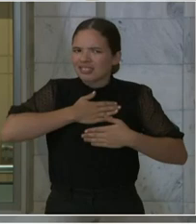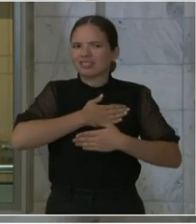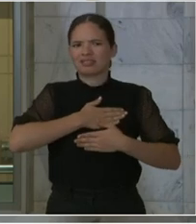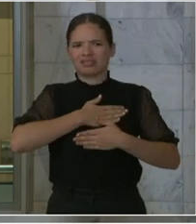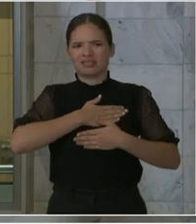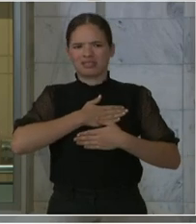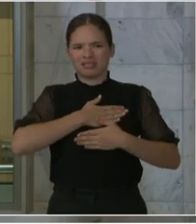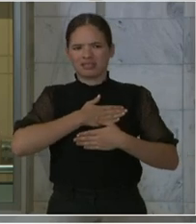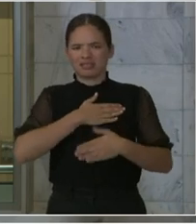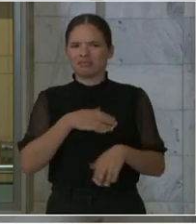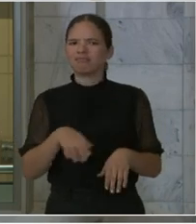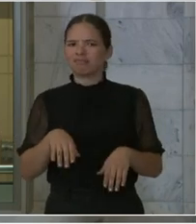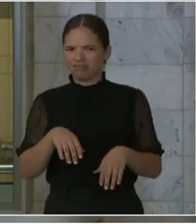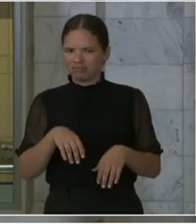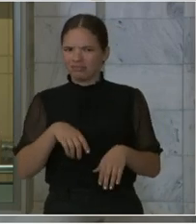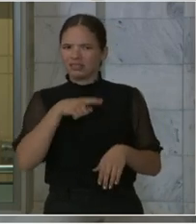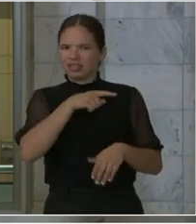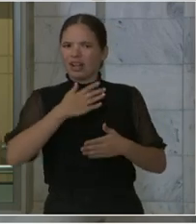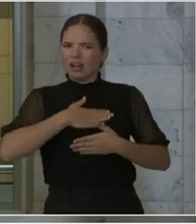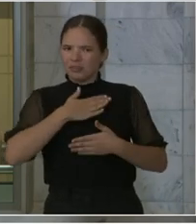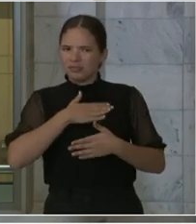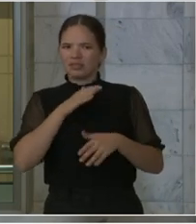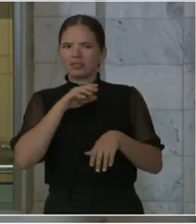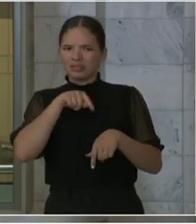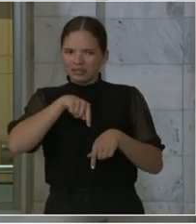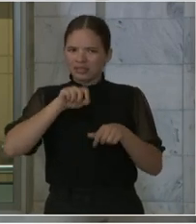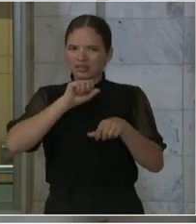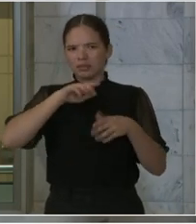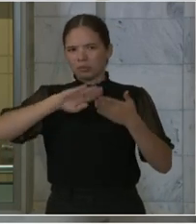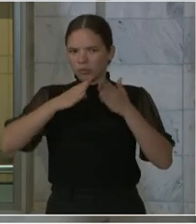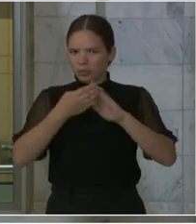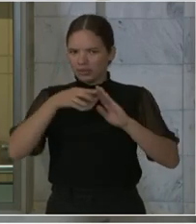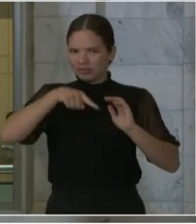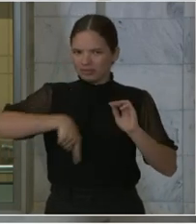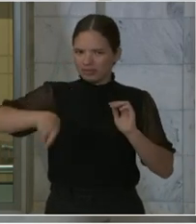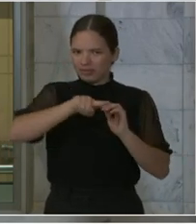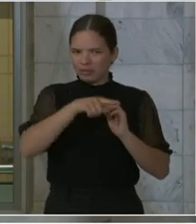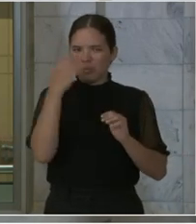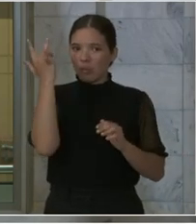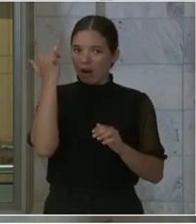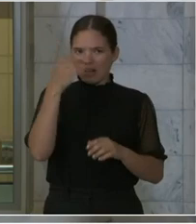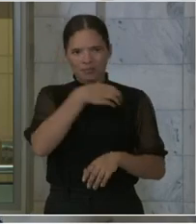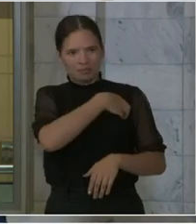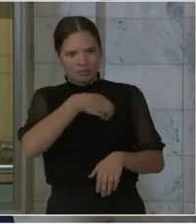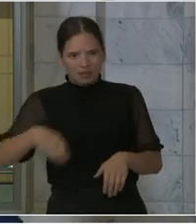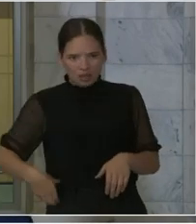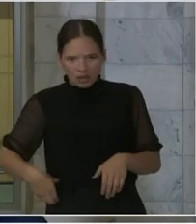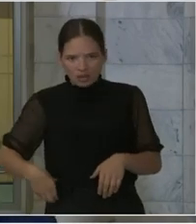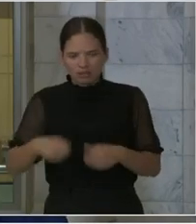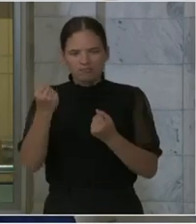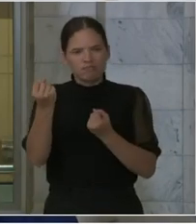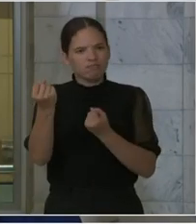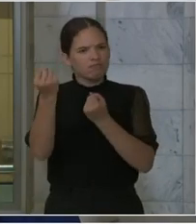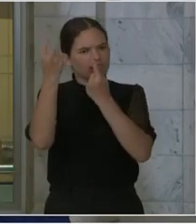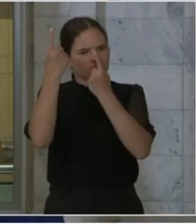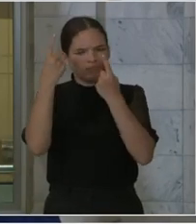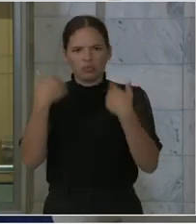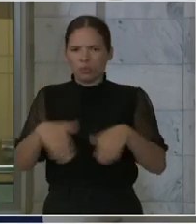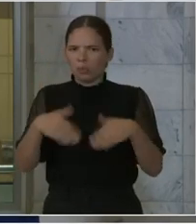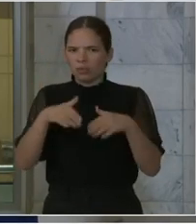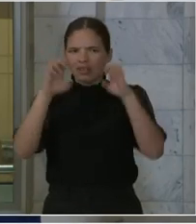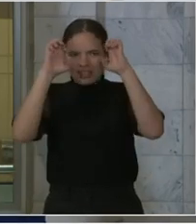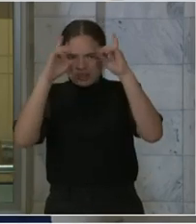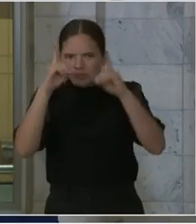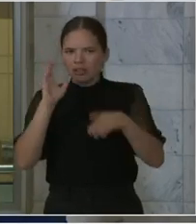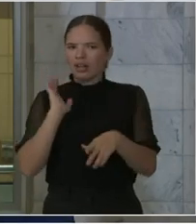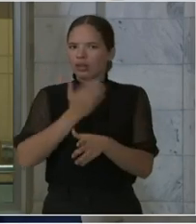leader, recognizes that the vitality of our city hinges on our public school system. Our ability to educate our young people well